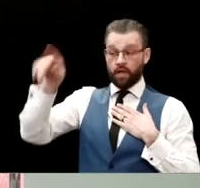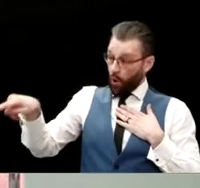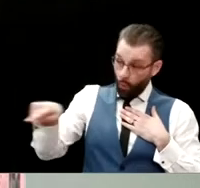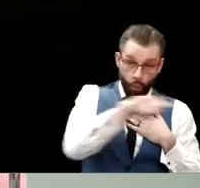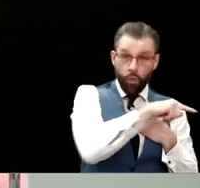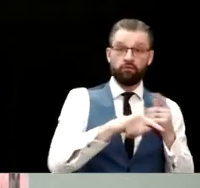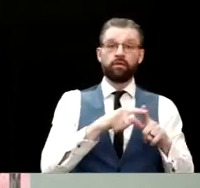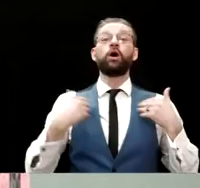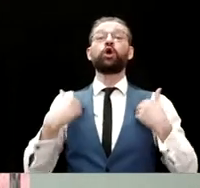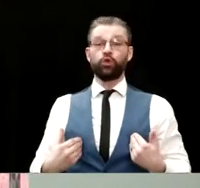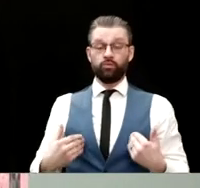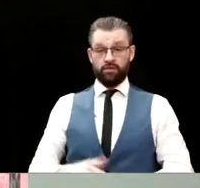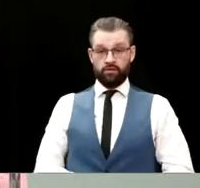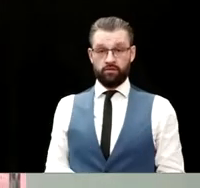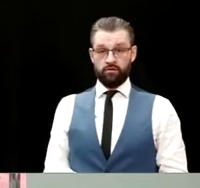human.